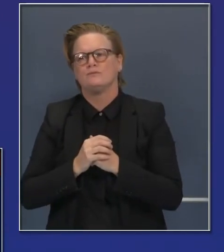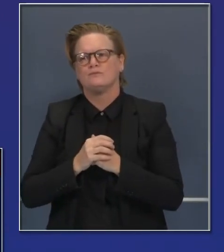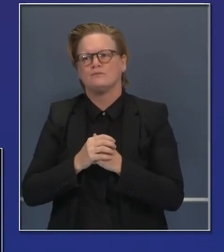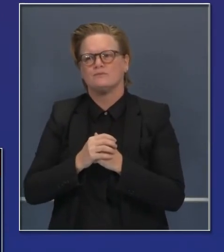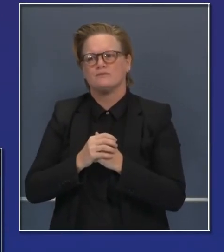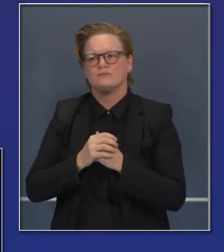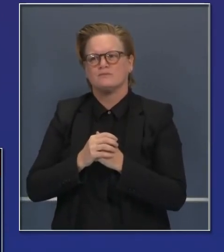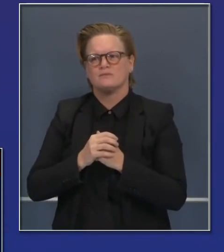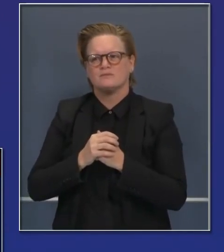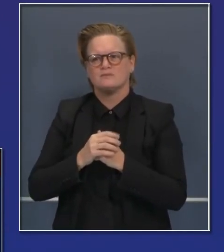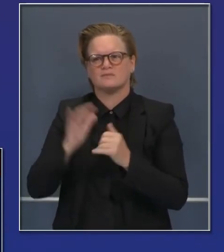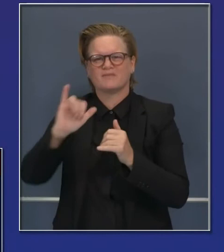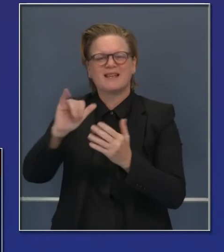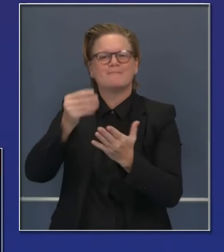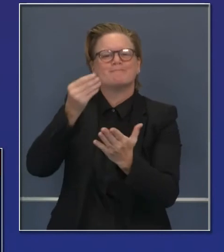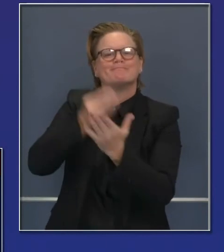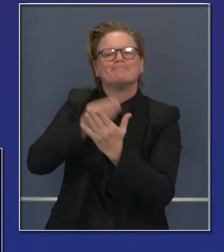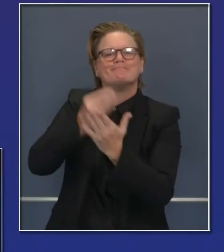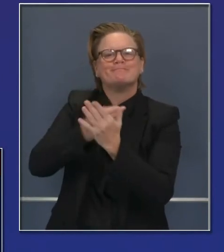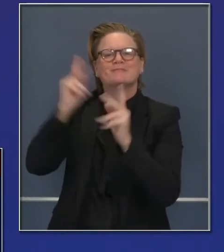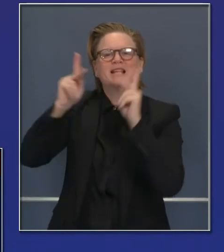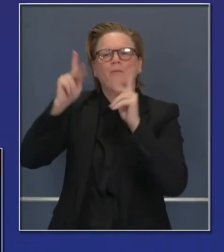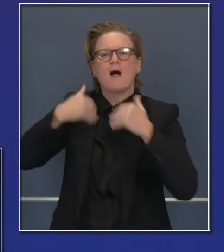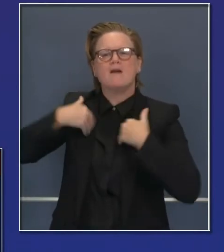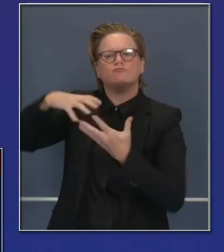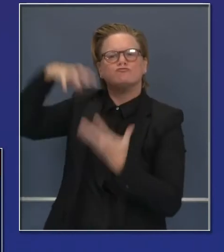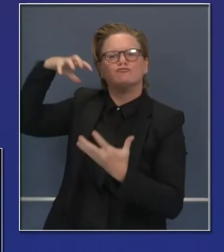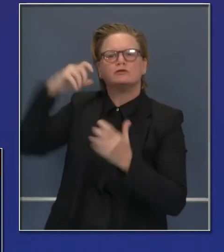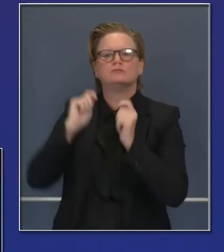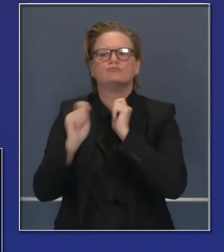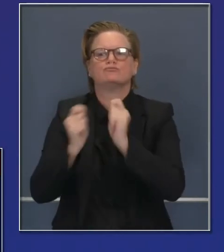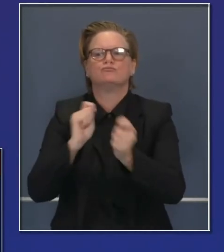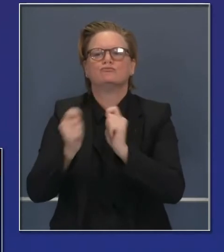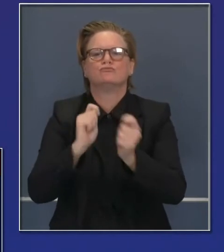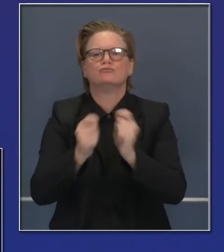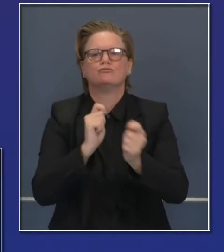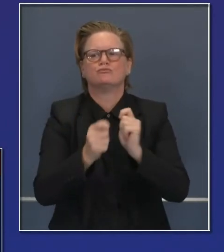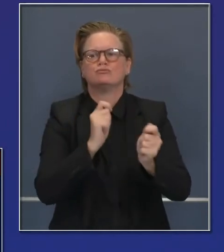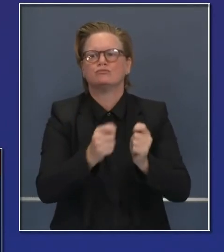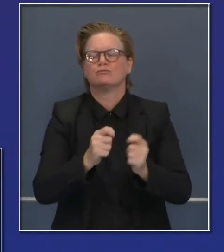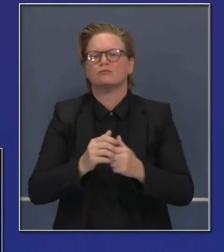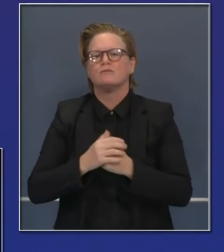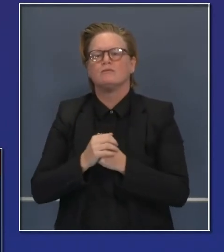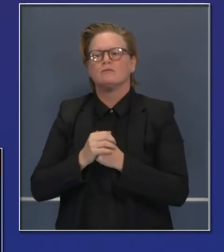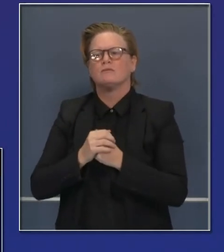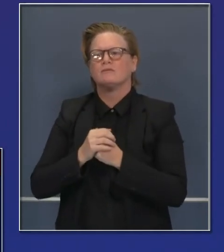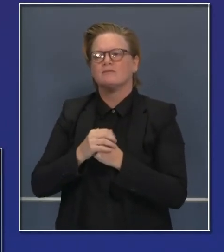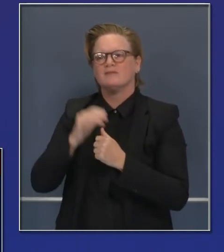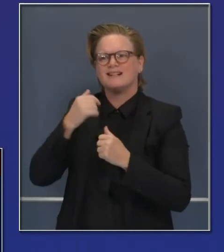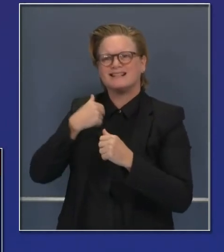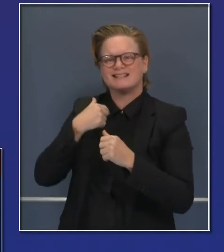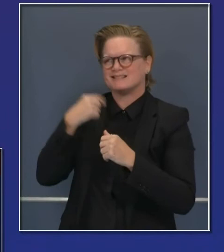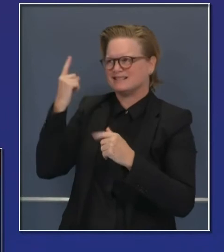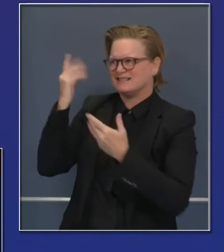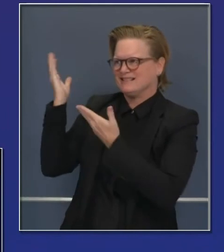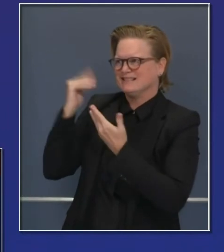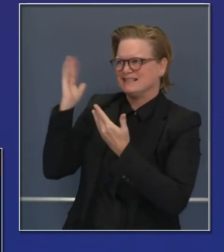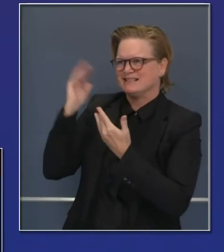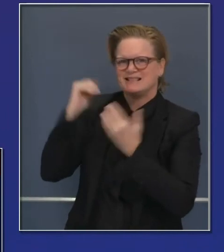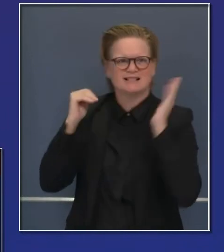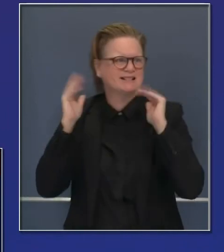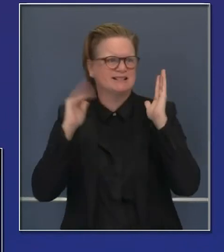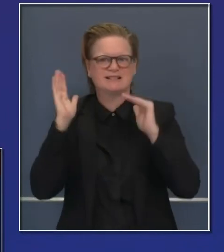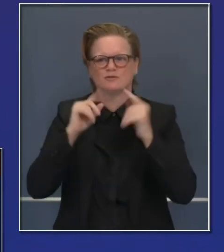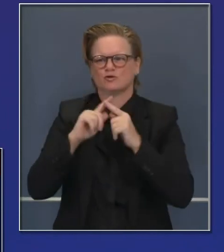of these things in the coming days, weeks, and certainly months. Food resources have also become top of mind